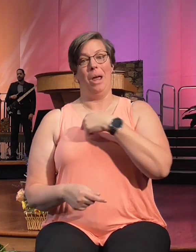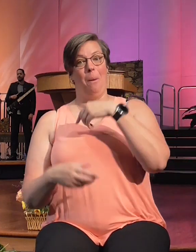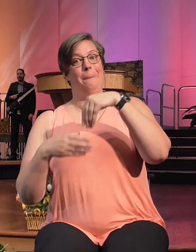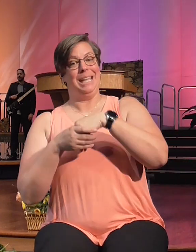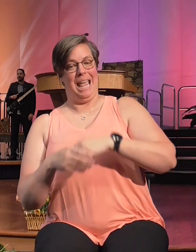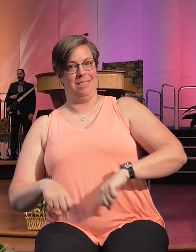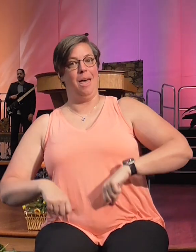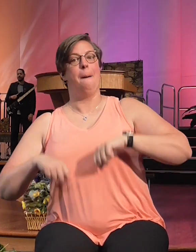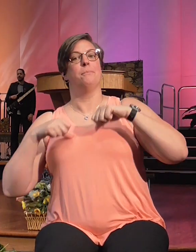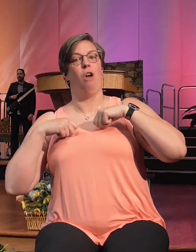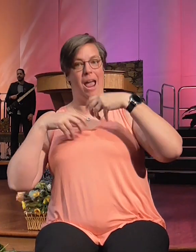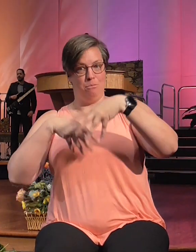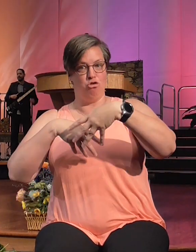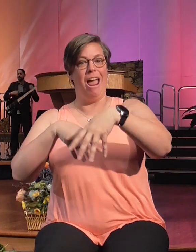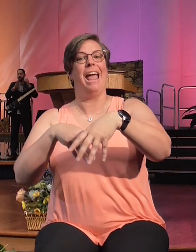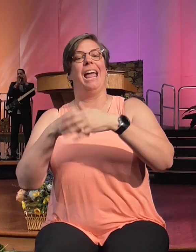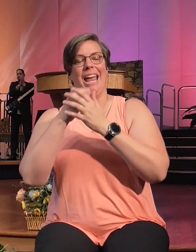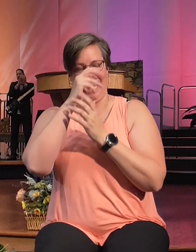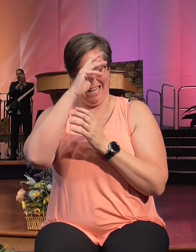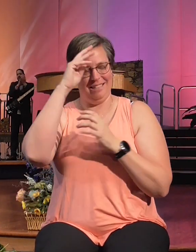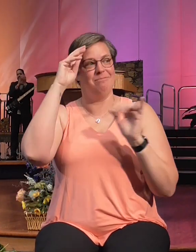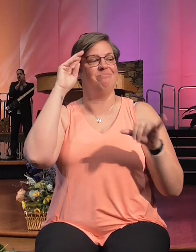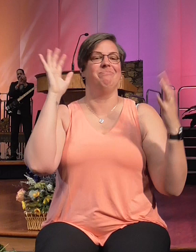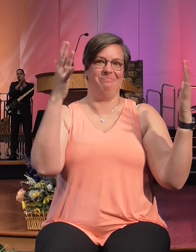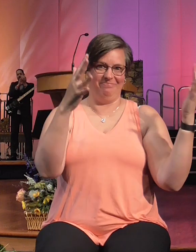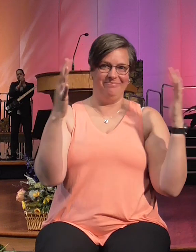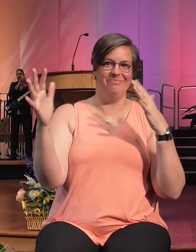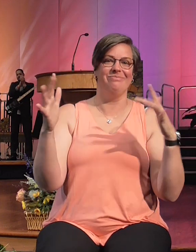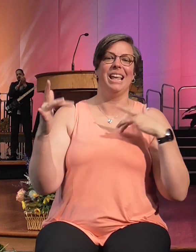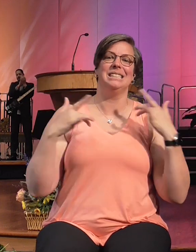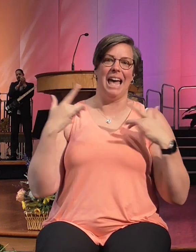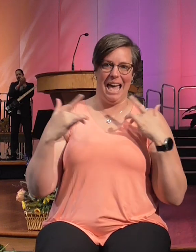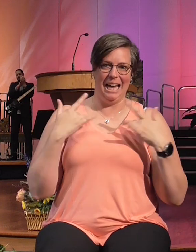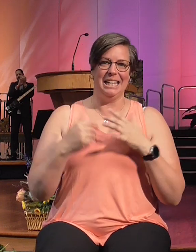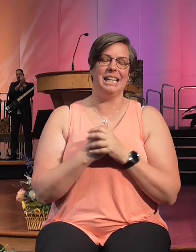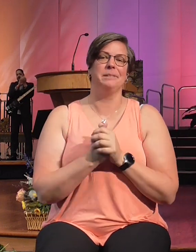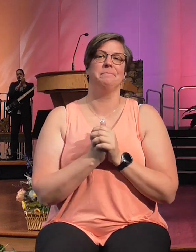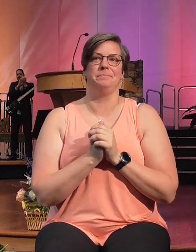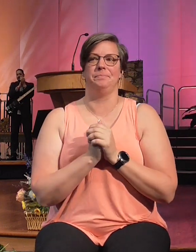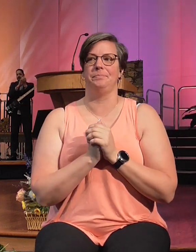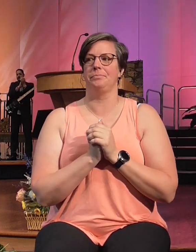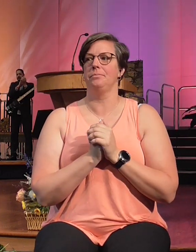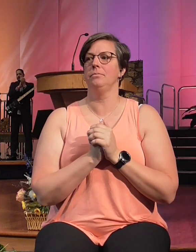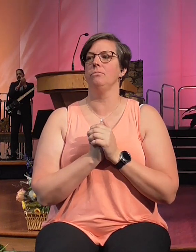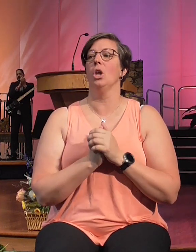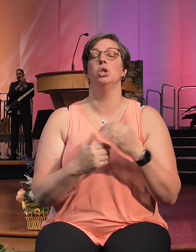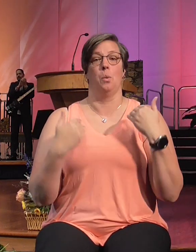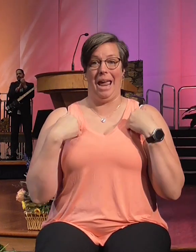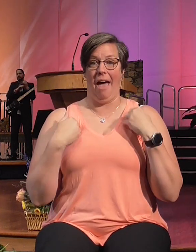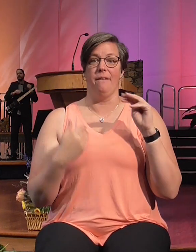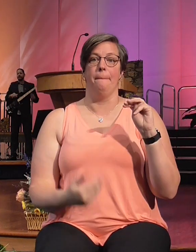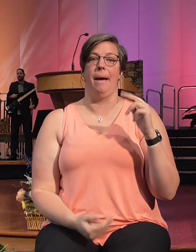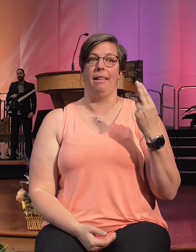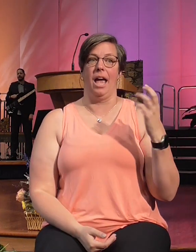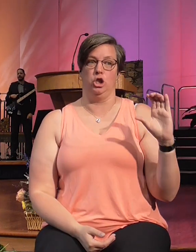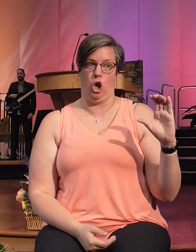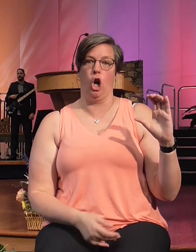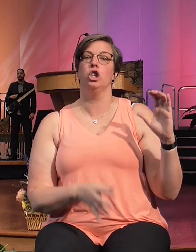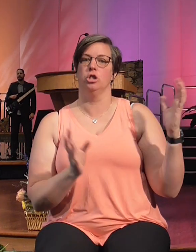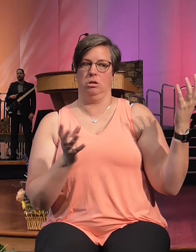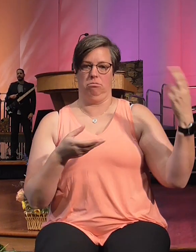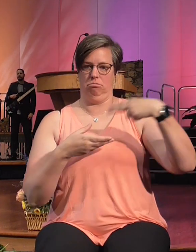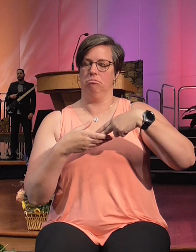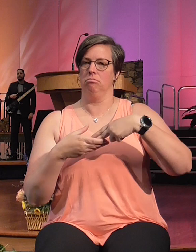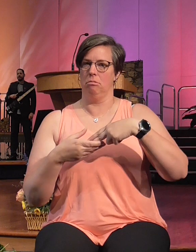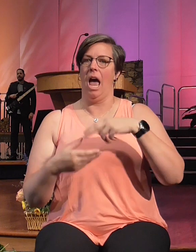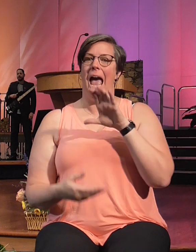again this year. Yay, very exciting. We have Mile Highers march with us. Reverend